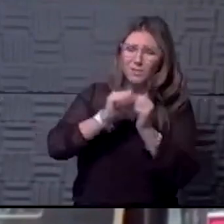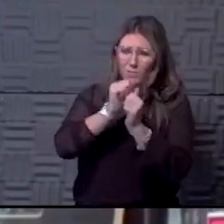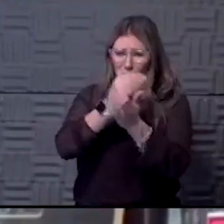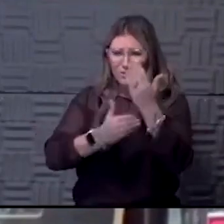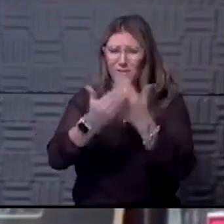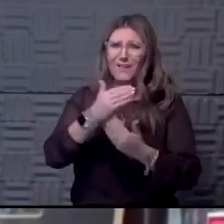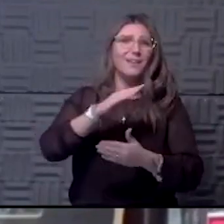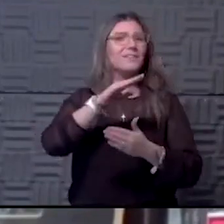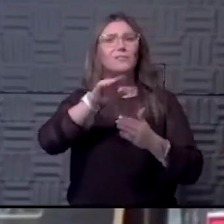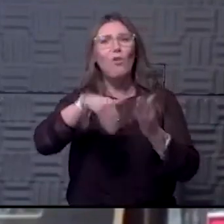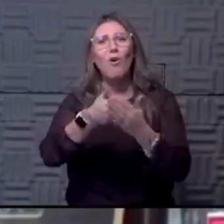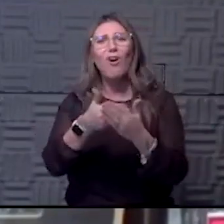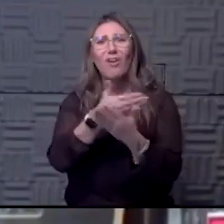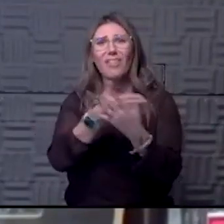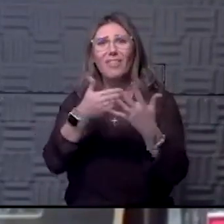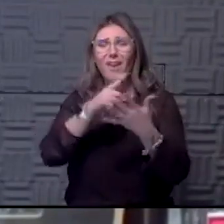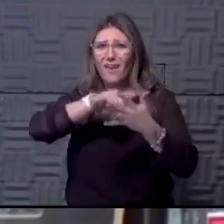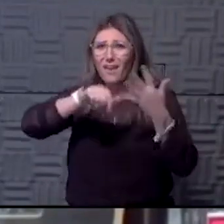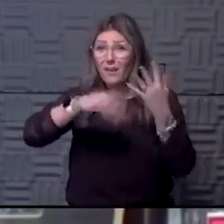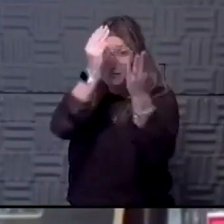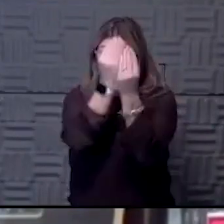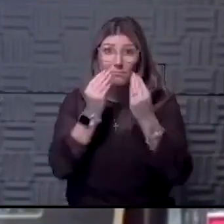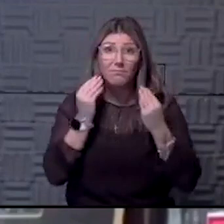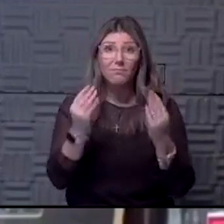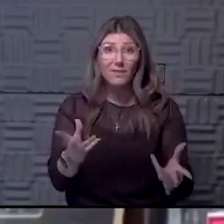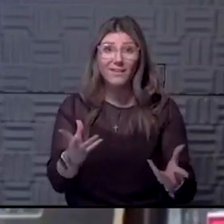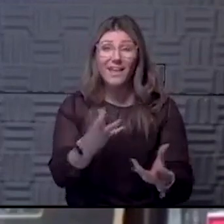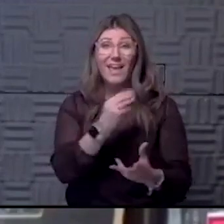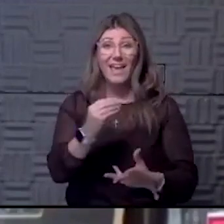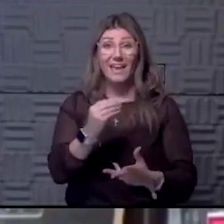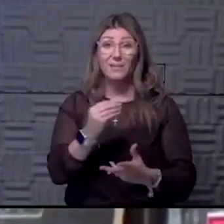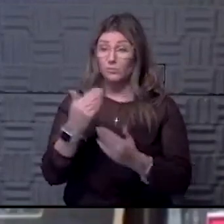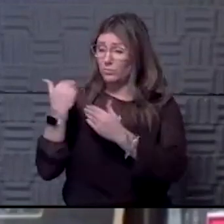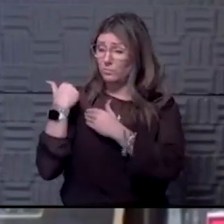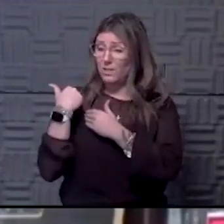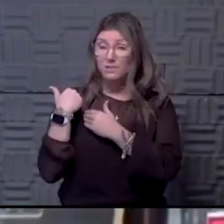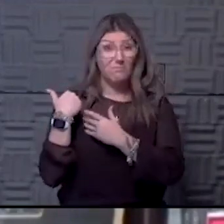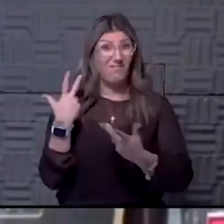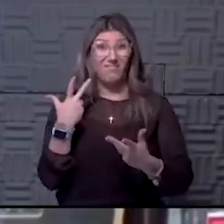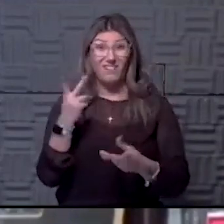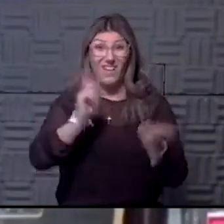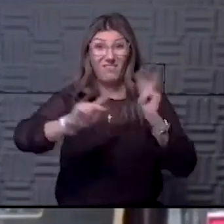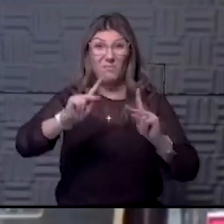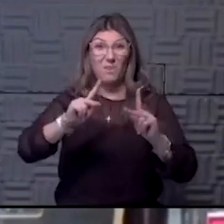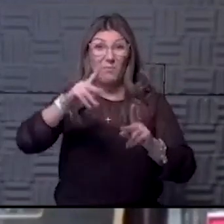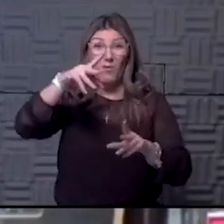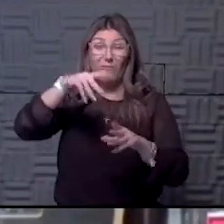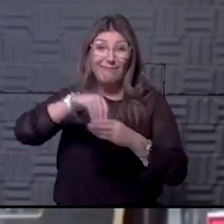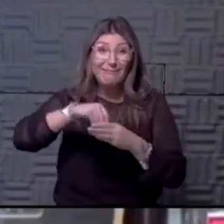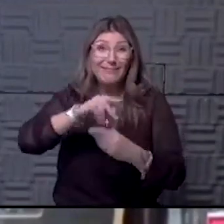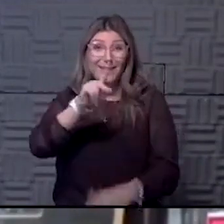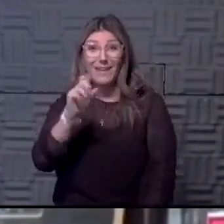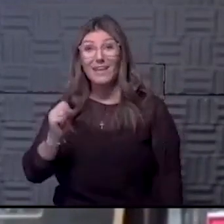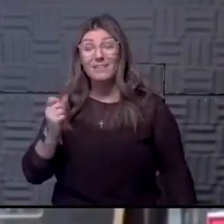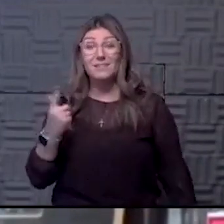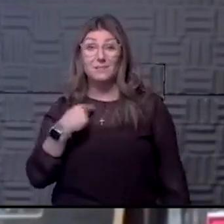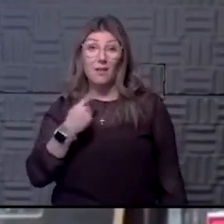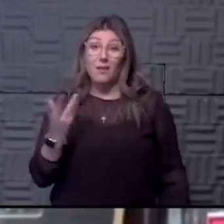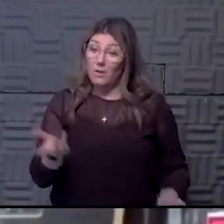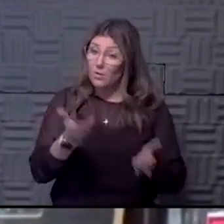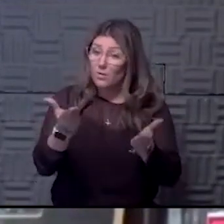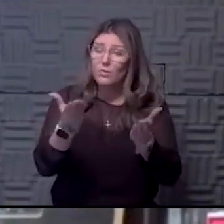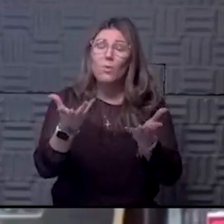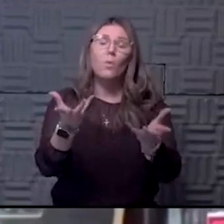that we have been told. And it's the character of Kansans to do that. And I just would encourage them. I certainly want